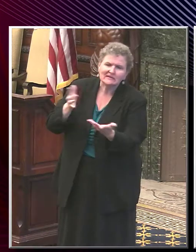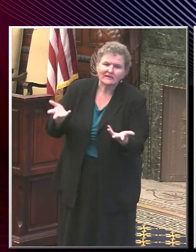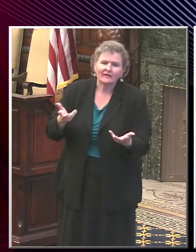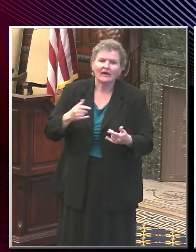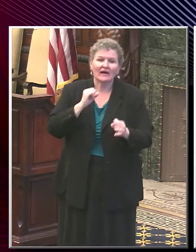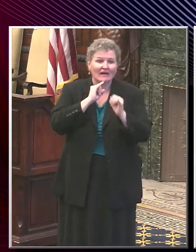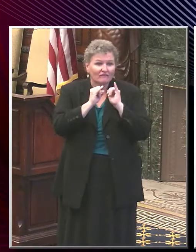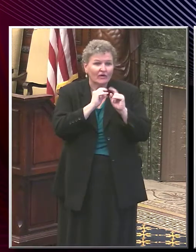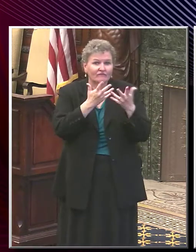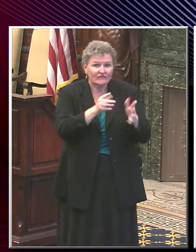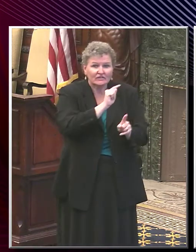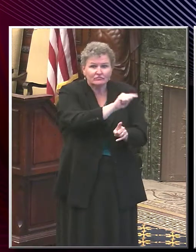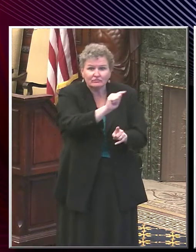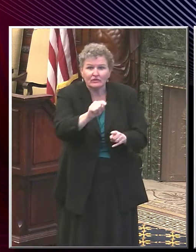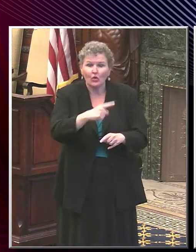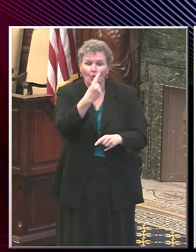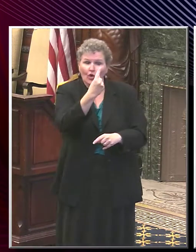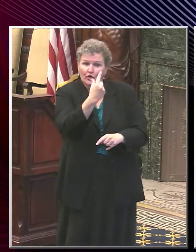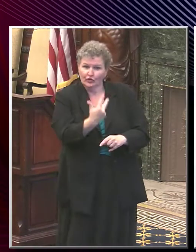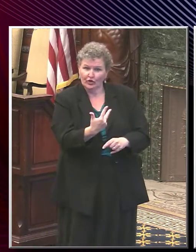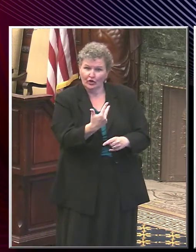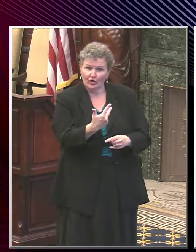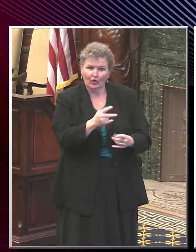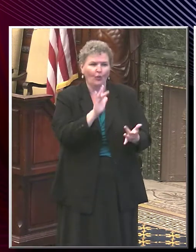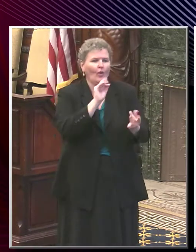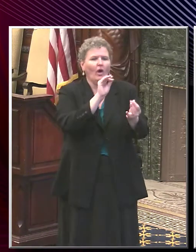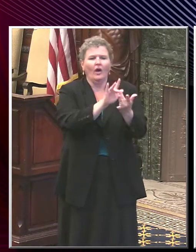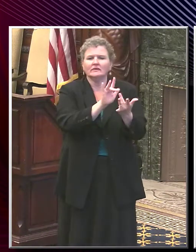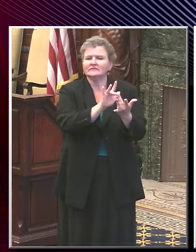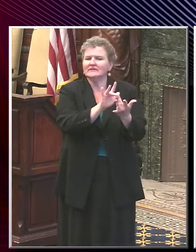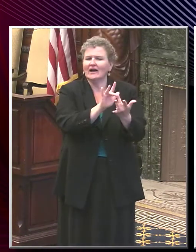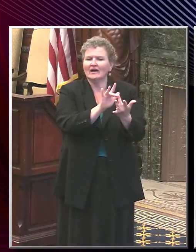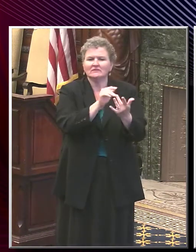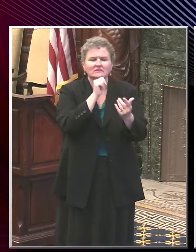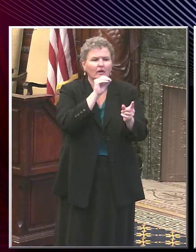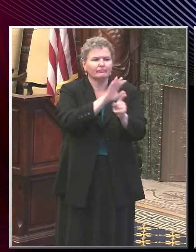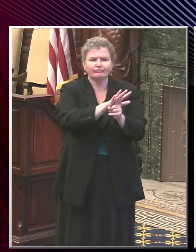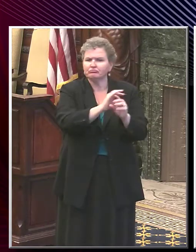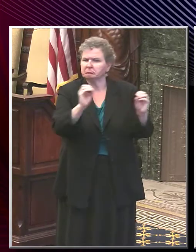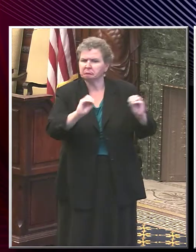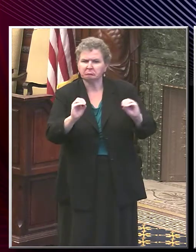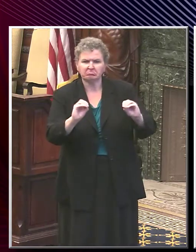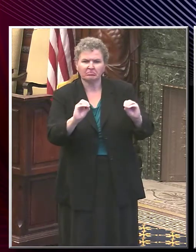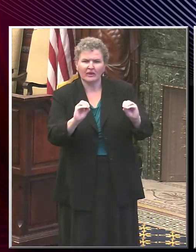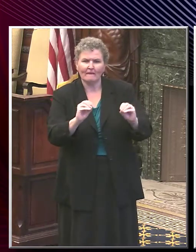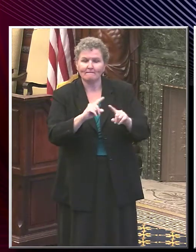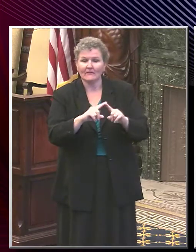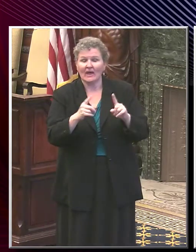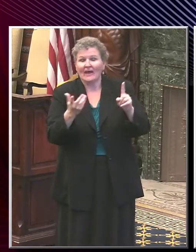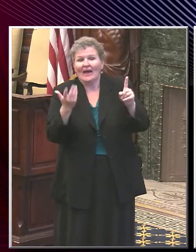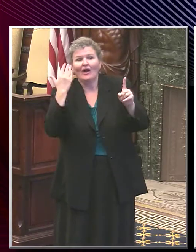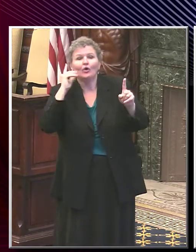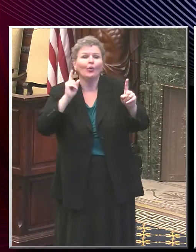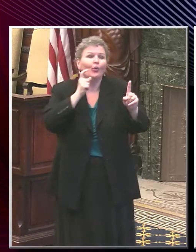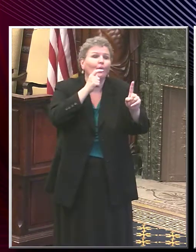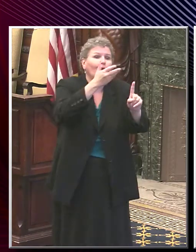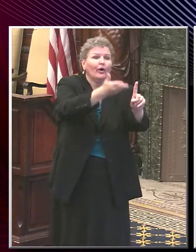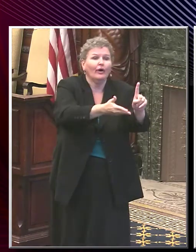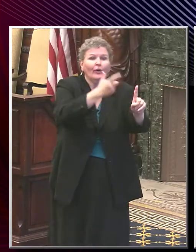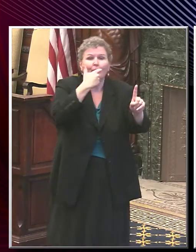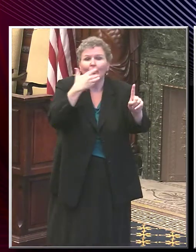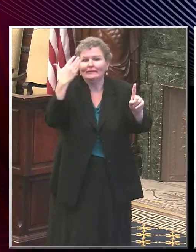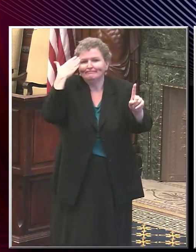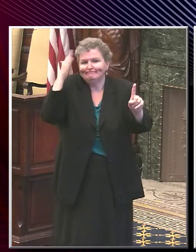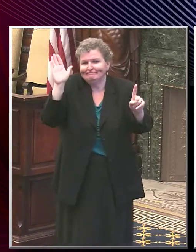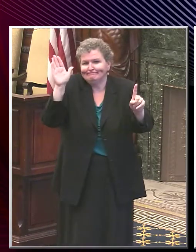third reported no contacts. I see they said they didn't expose anybody, but they couldn't name those that they might have exposed. Of those who were reporting